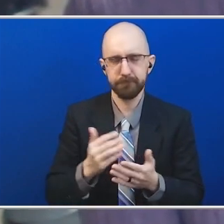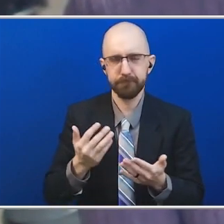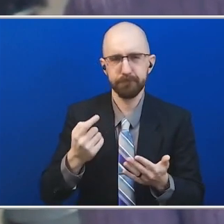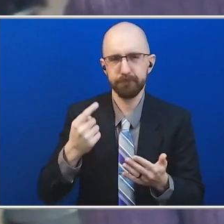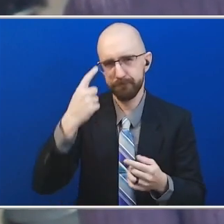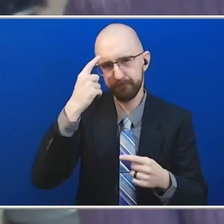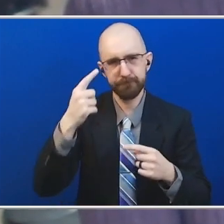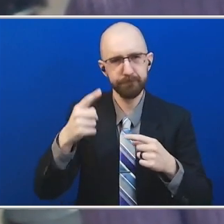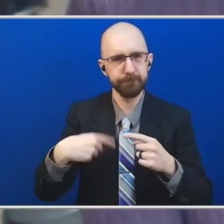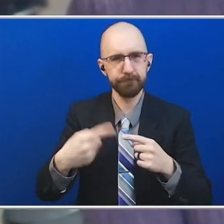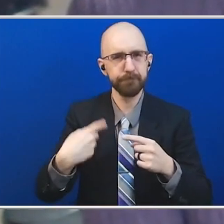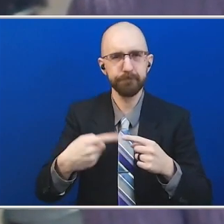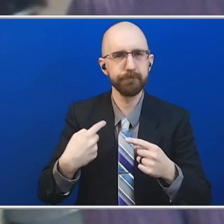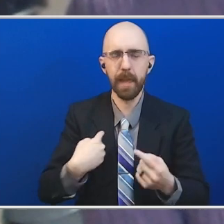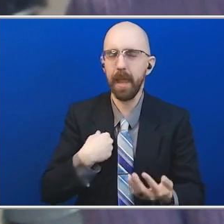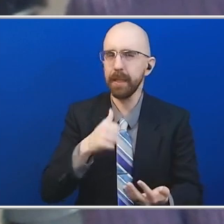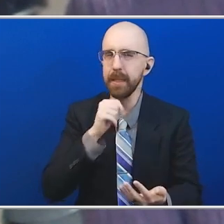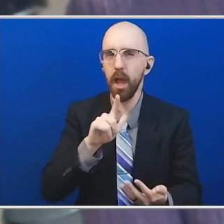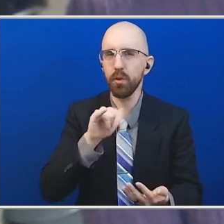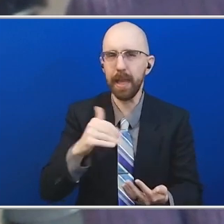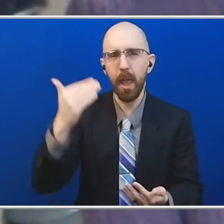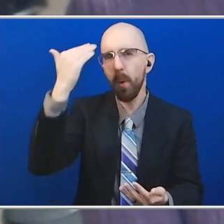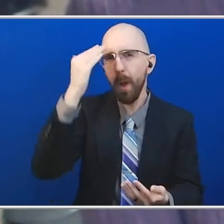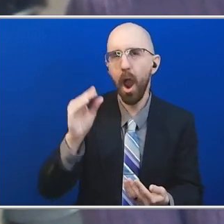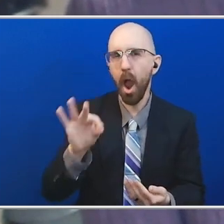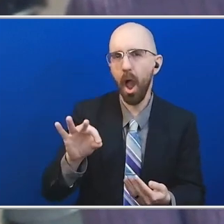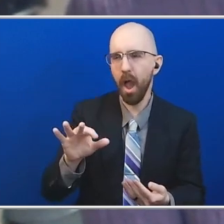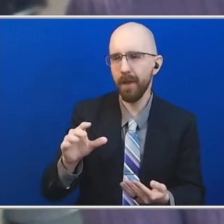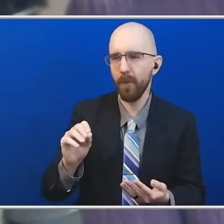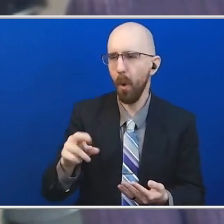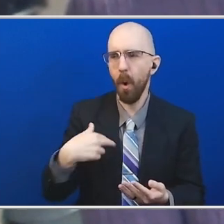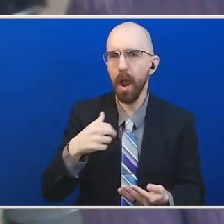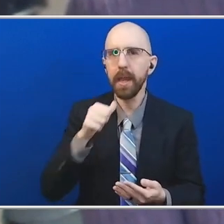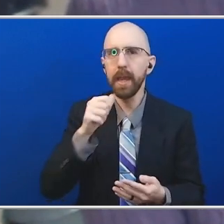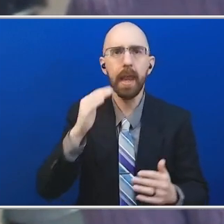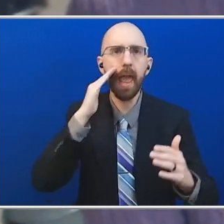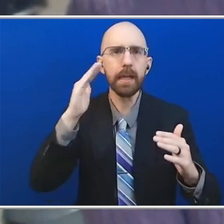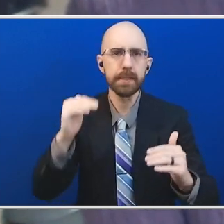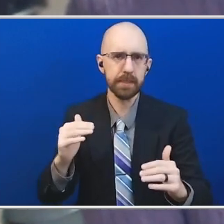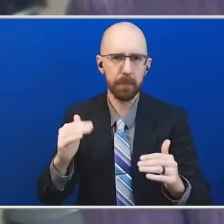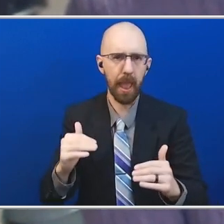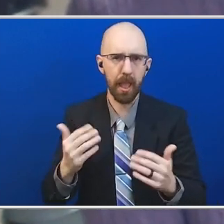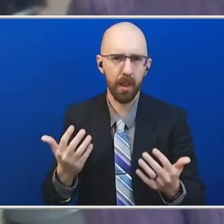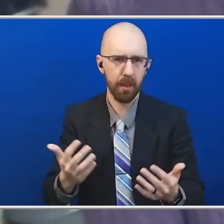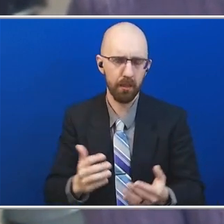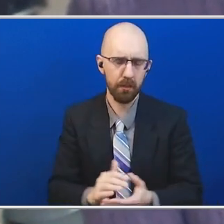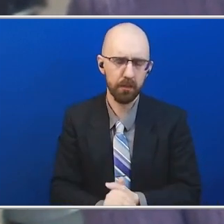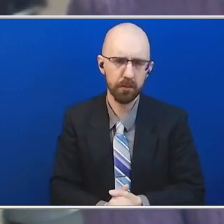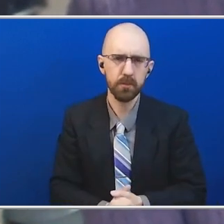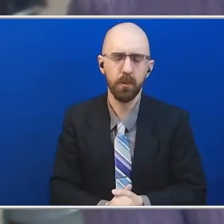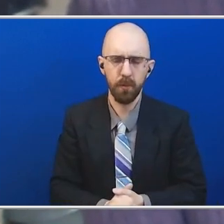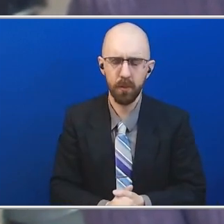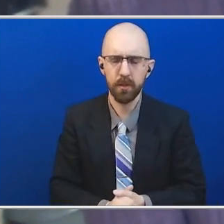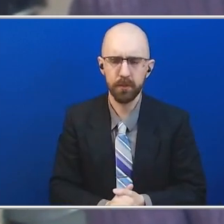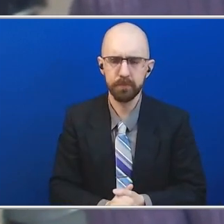wasn't really aware of or didn't anticipate. And so as I